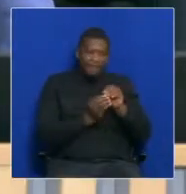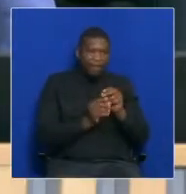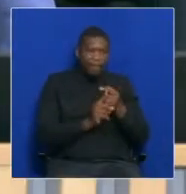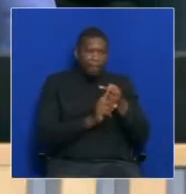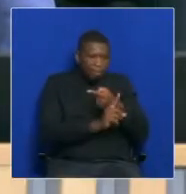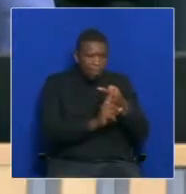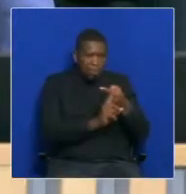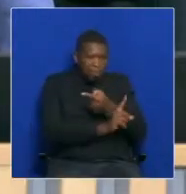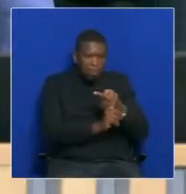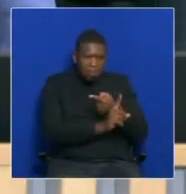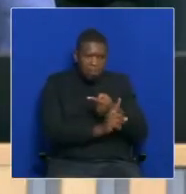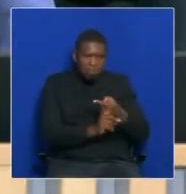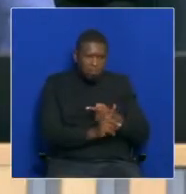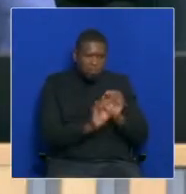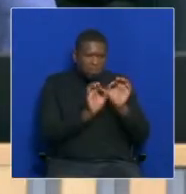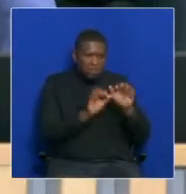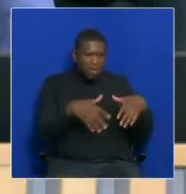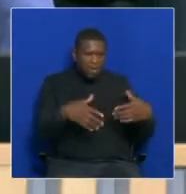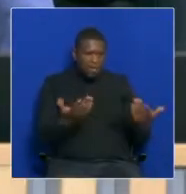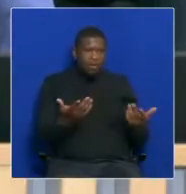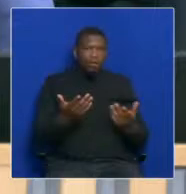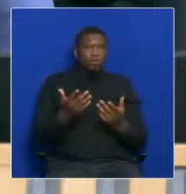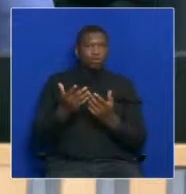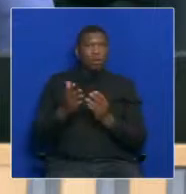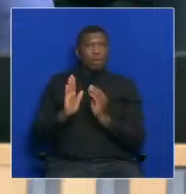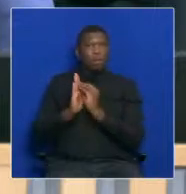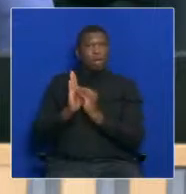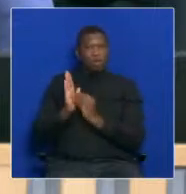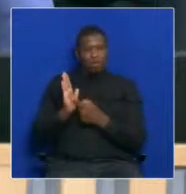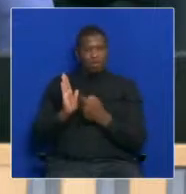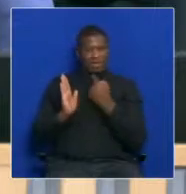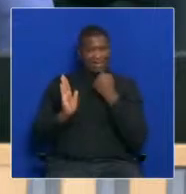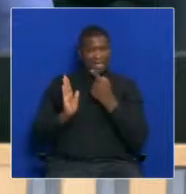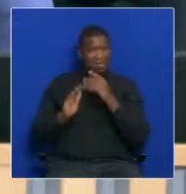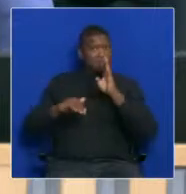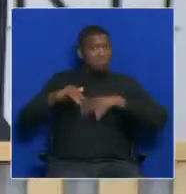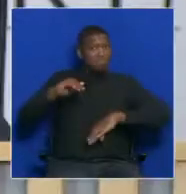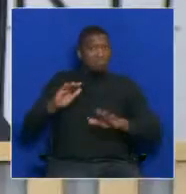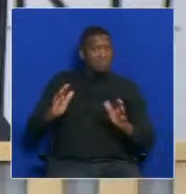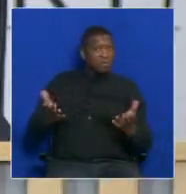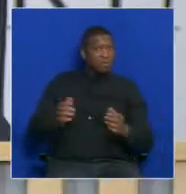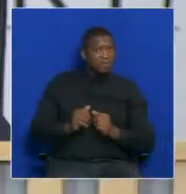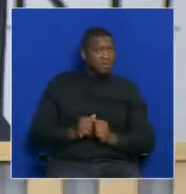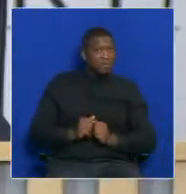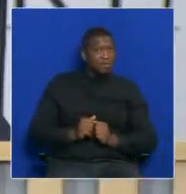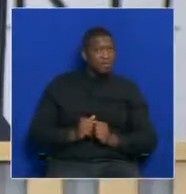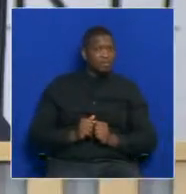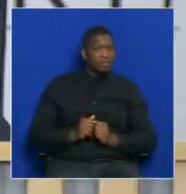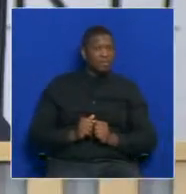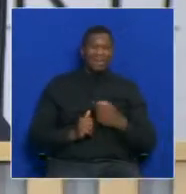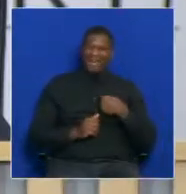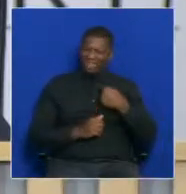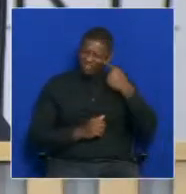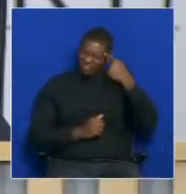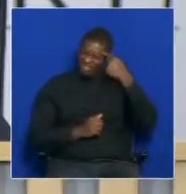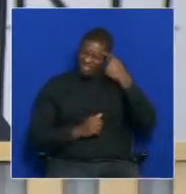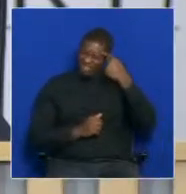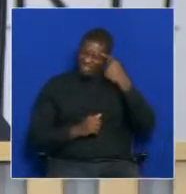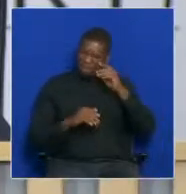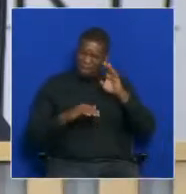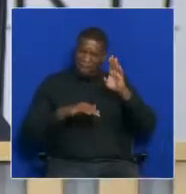what does the manual say will be the consequence? I think the manual does allude to the fact